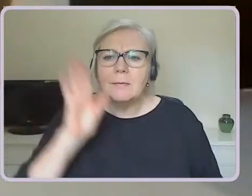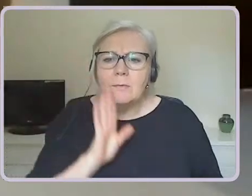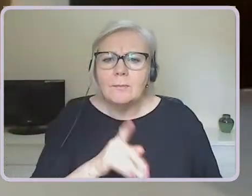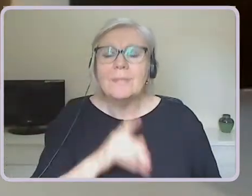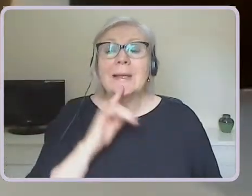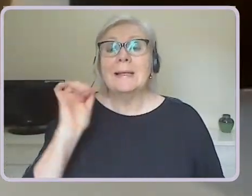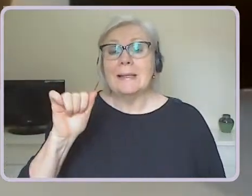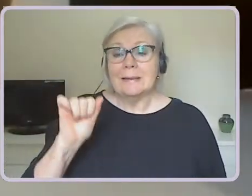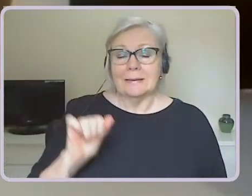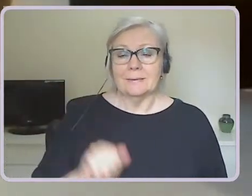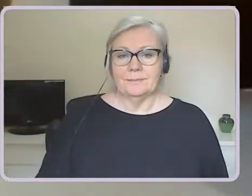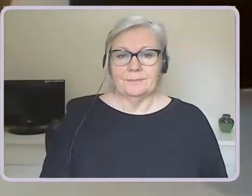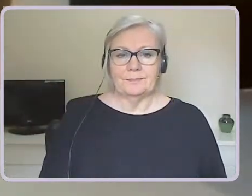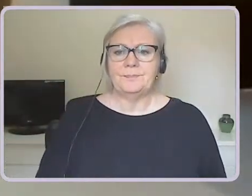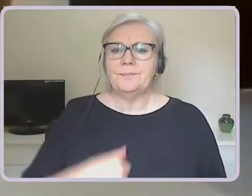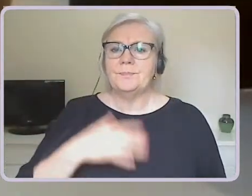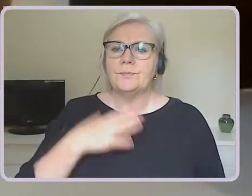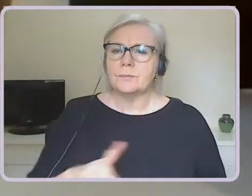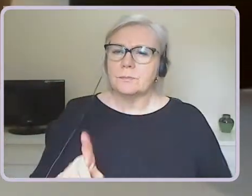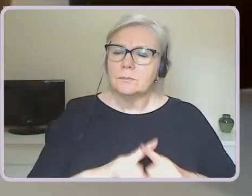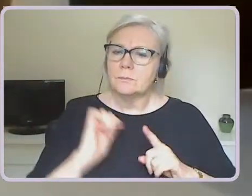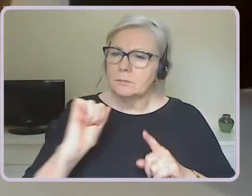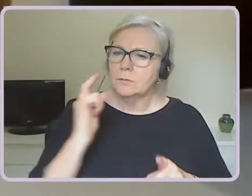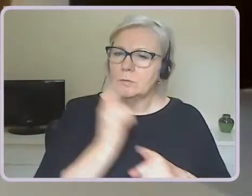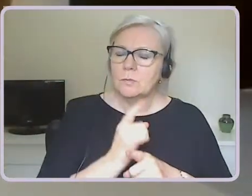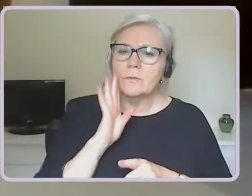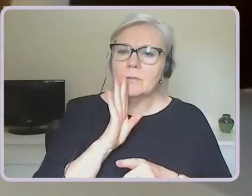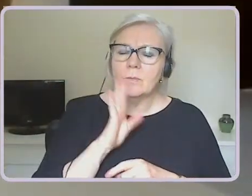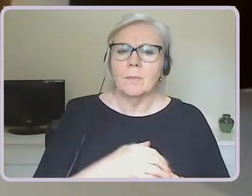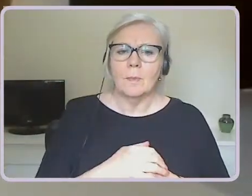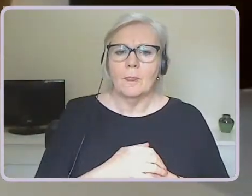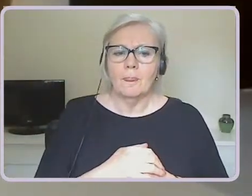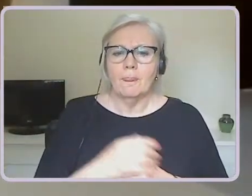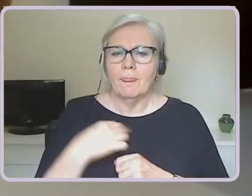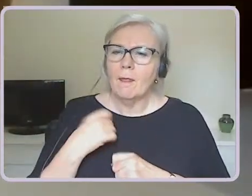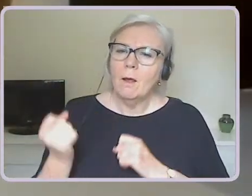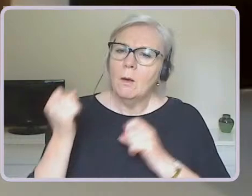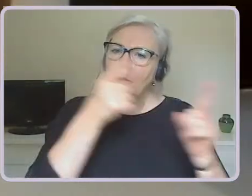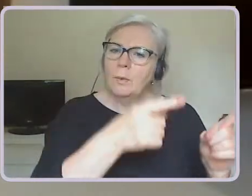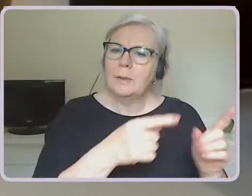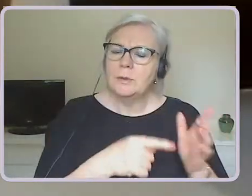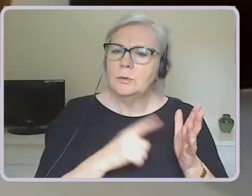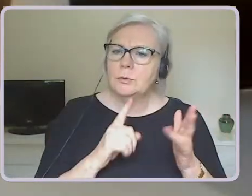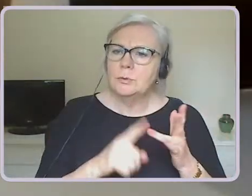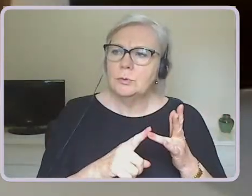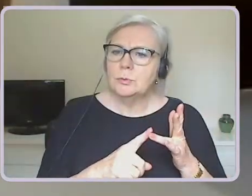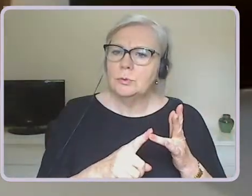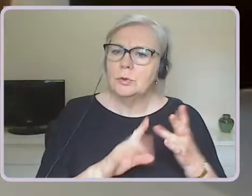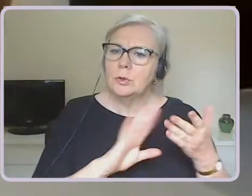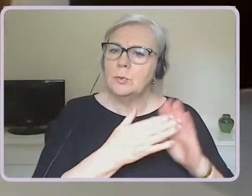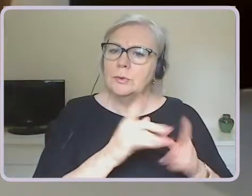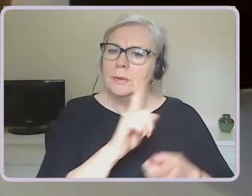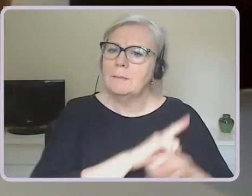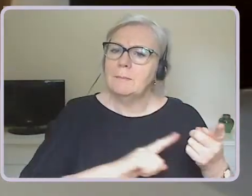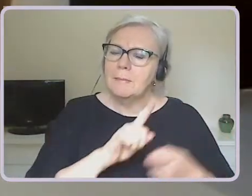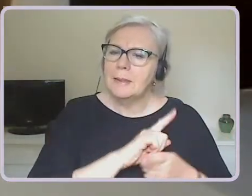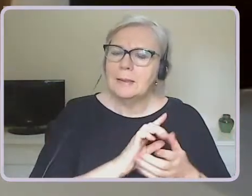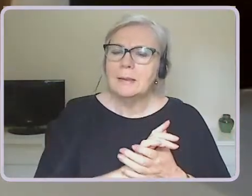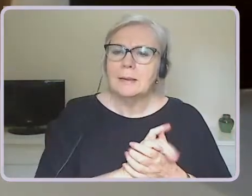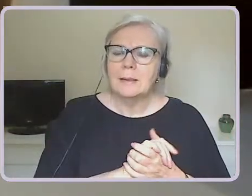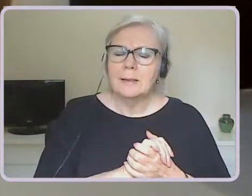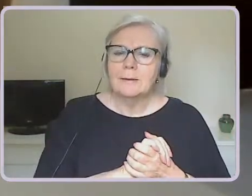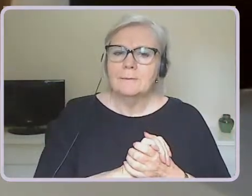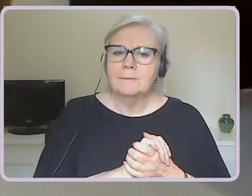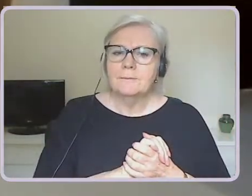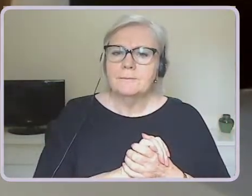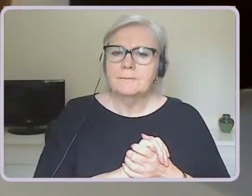to reiterate some of those thoughts. Like, even I went to a community meeting as this was happening, as